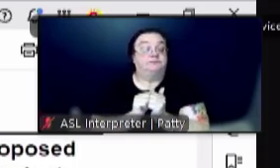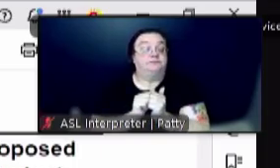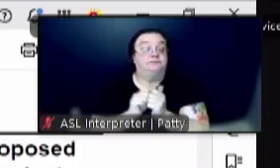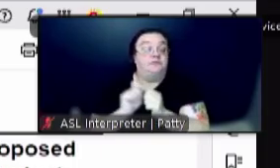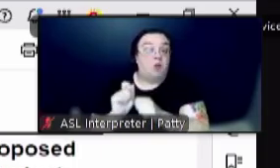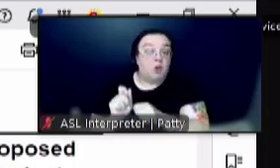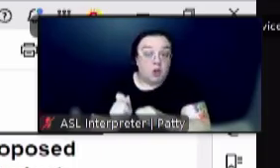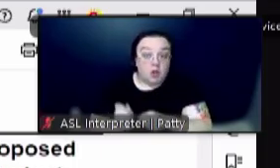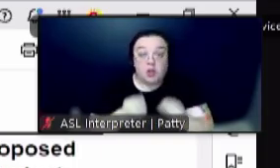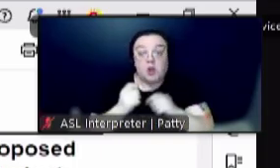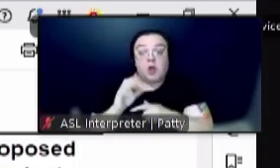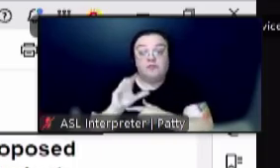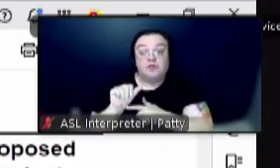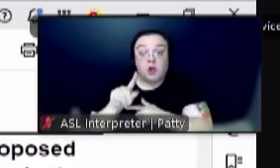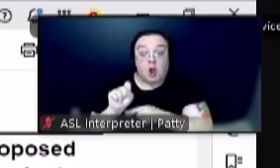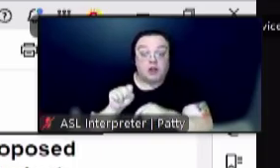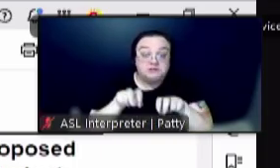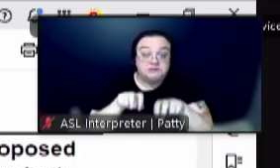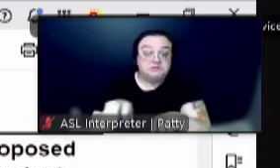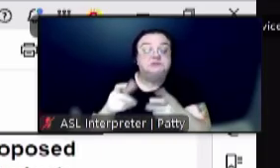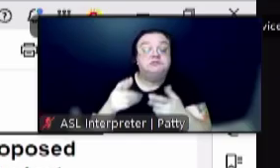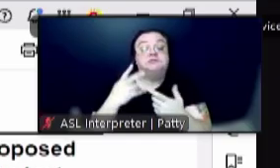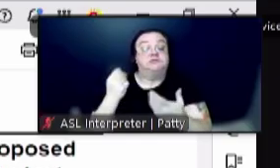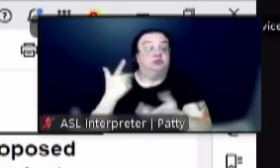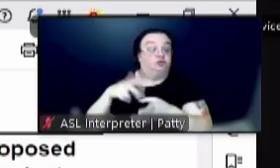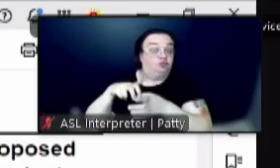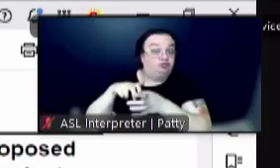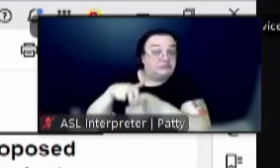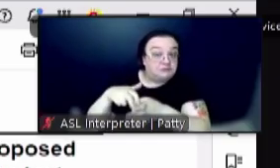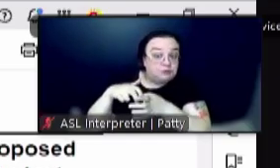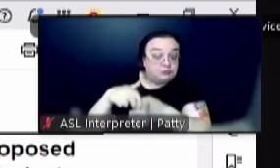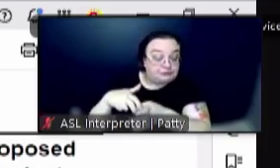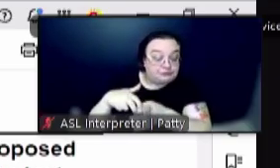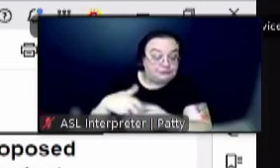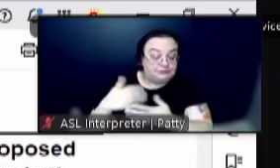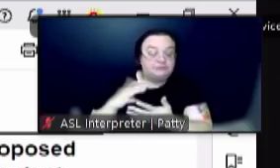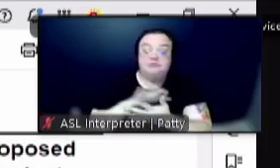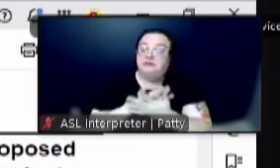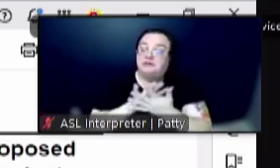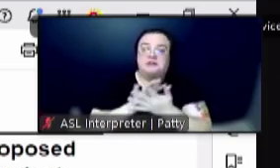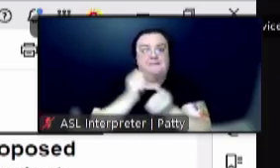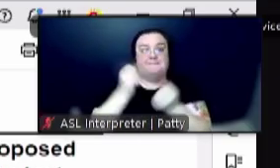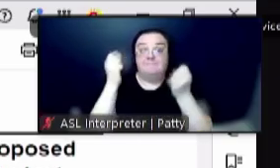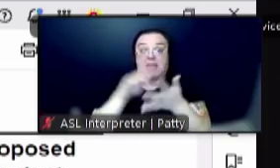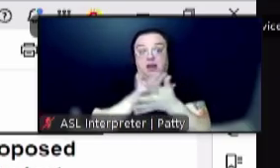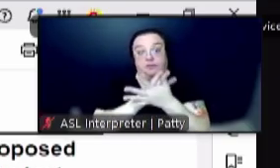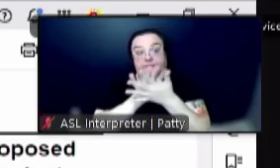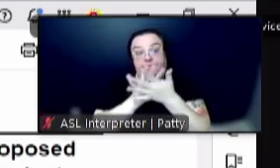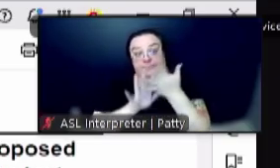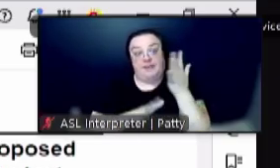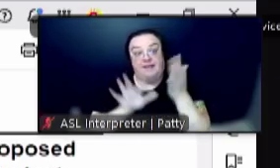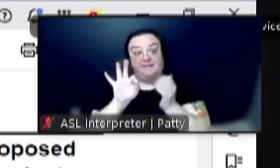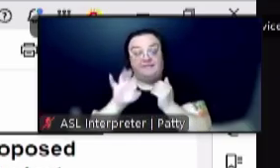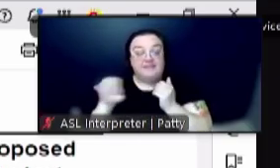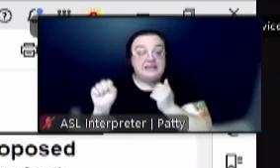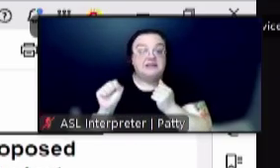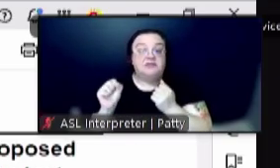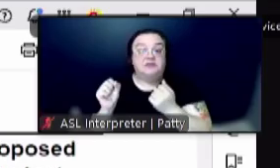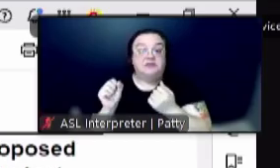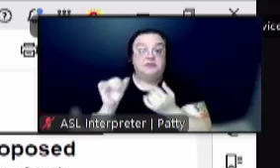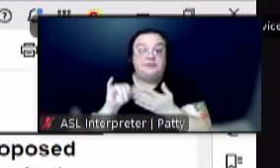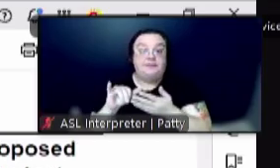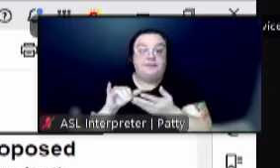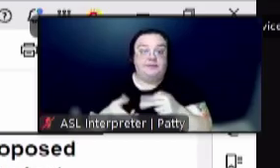golf carts, along with the transportation. There are just a lot of fees that can